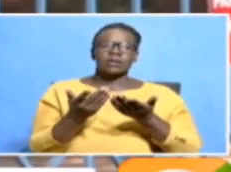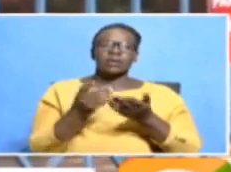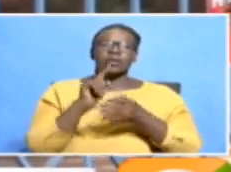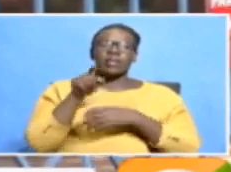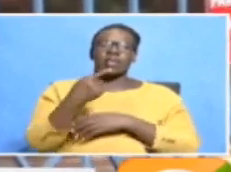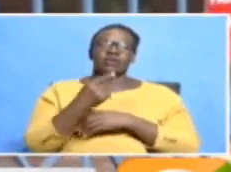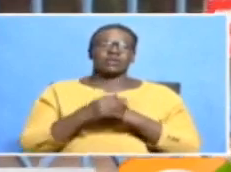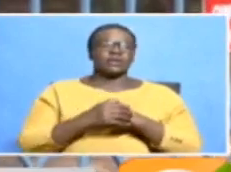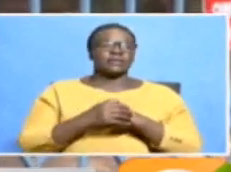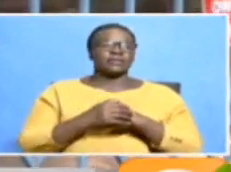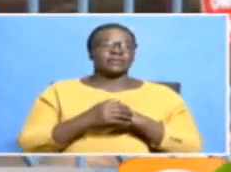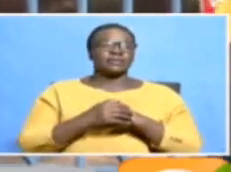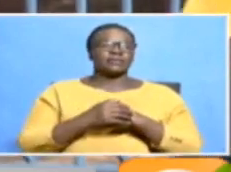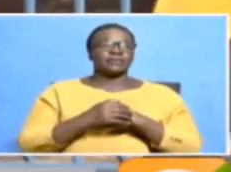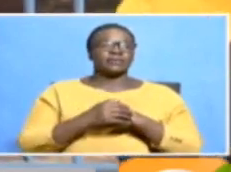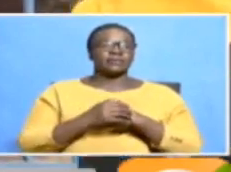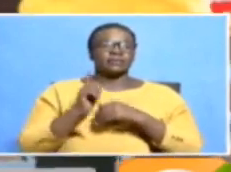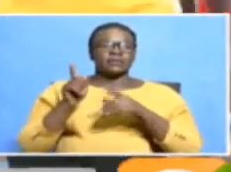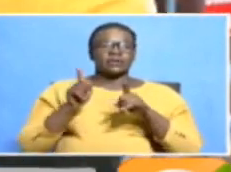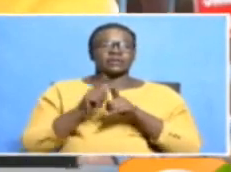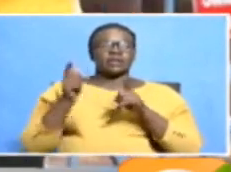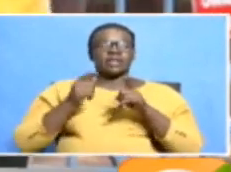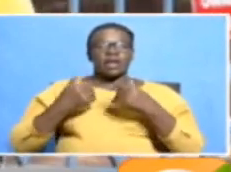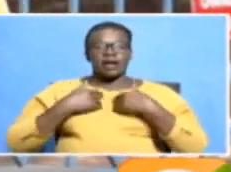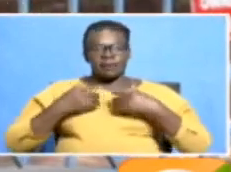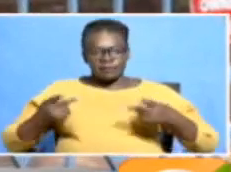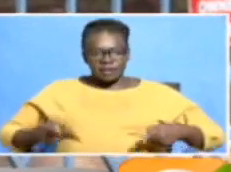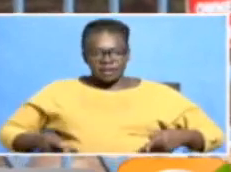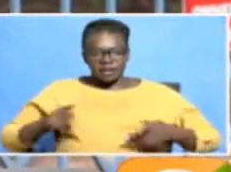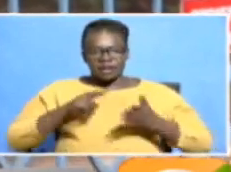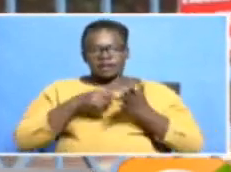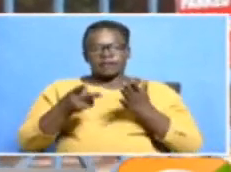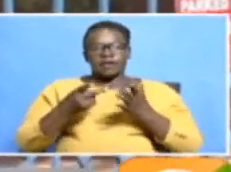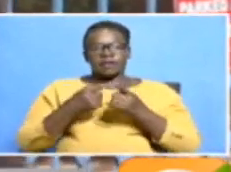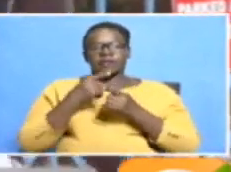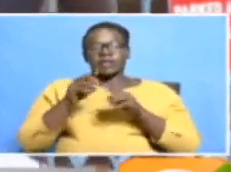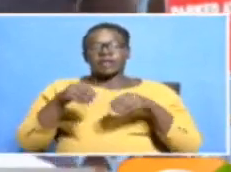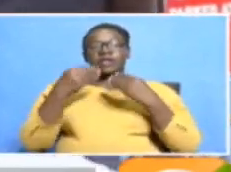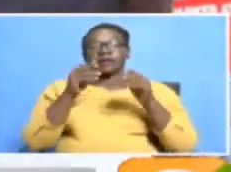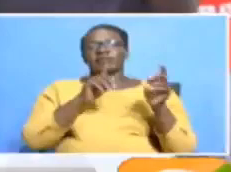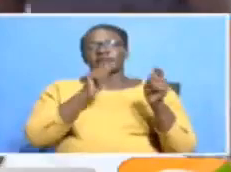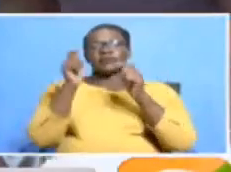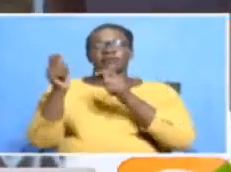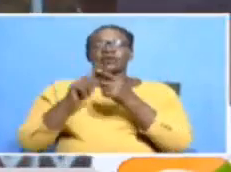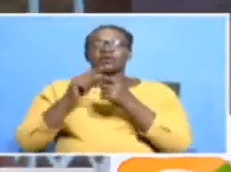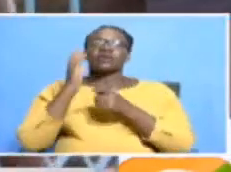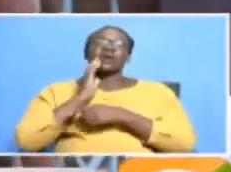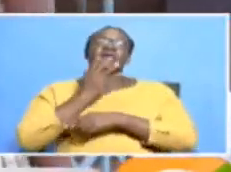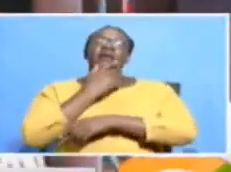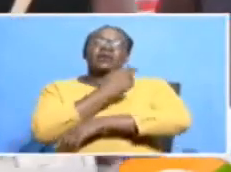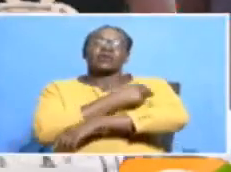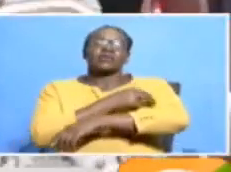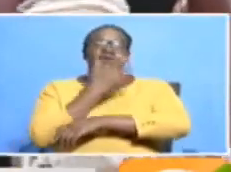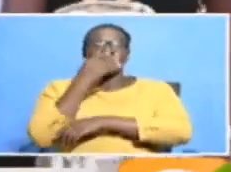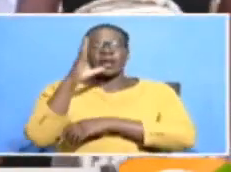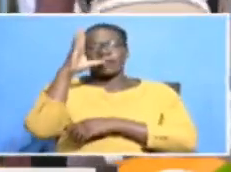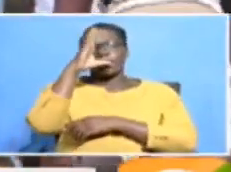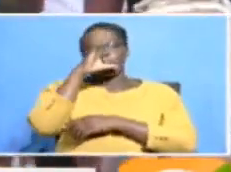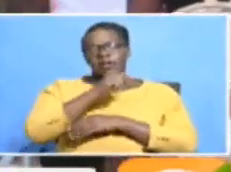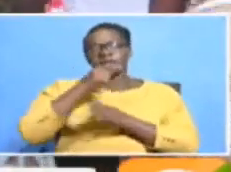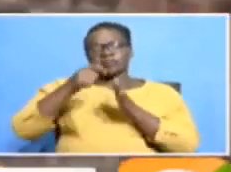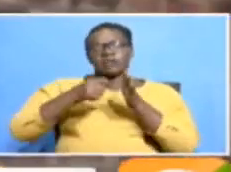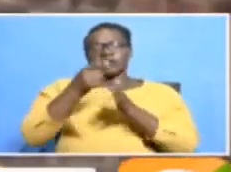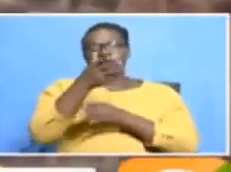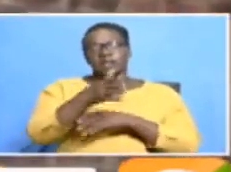Ali Golo, whose child is suffering kidney failure, now says they have been given a referral to Kenyatta National Hospital for lack of dialysis